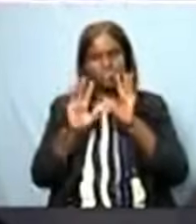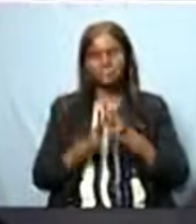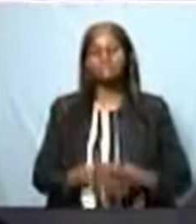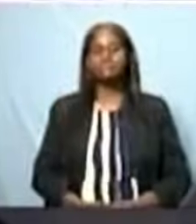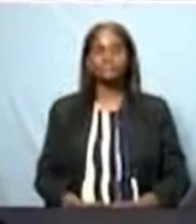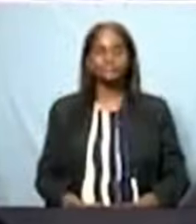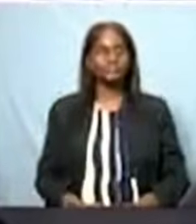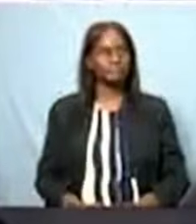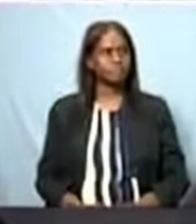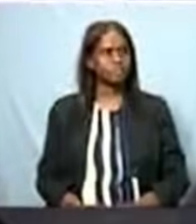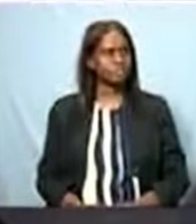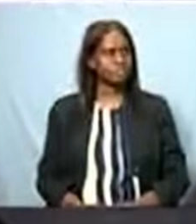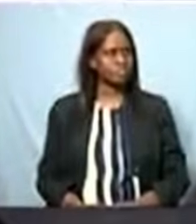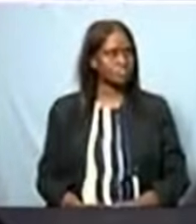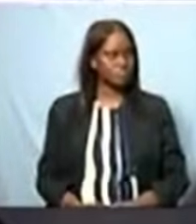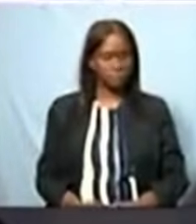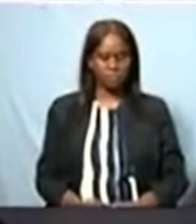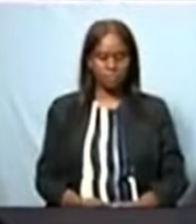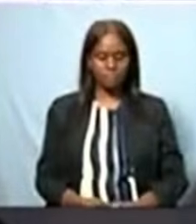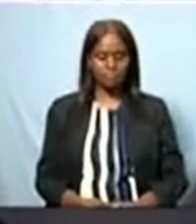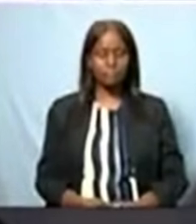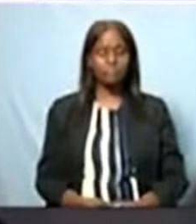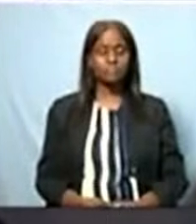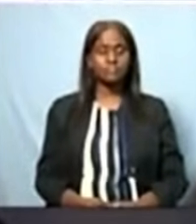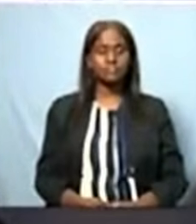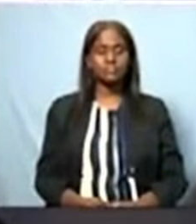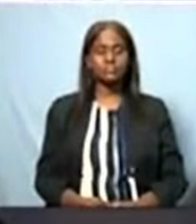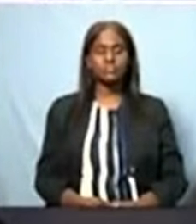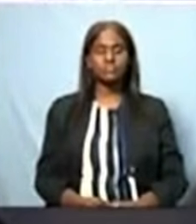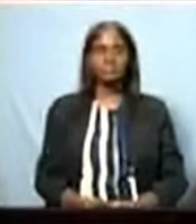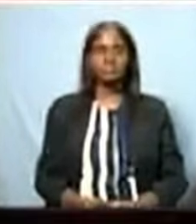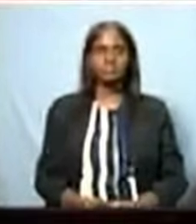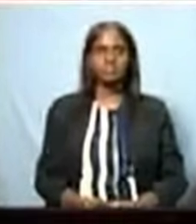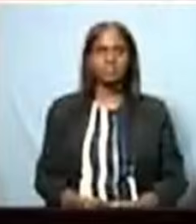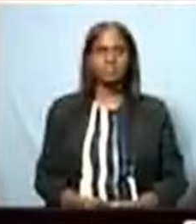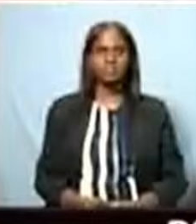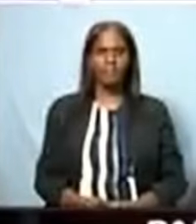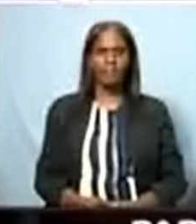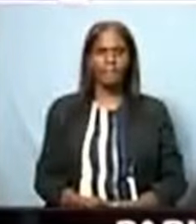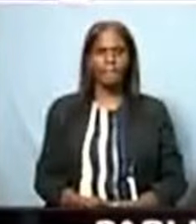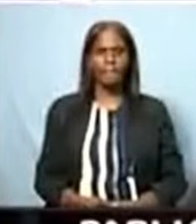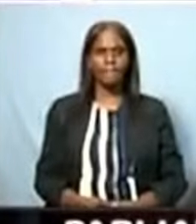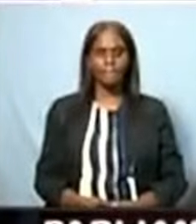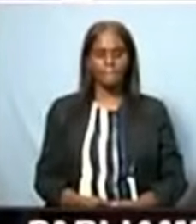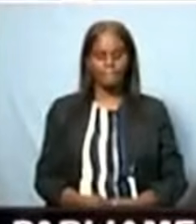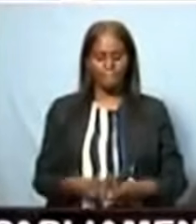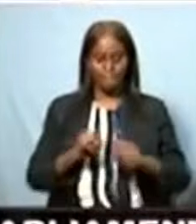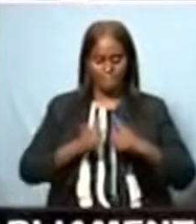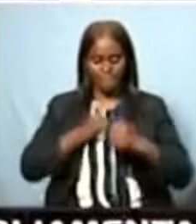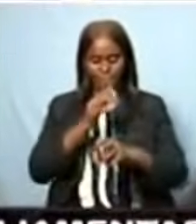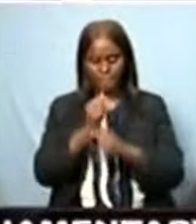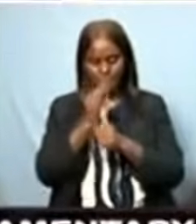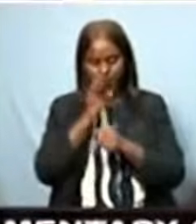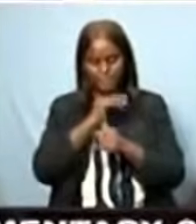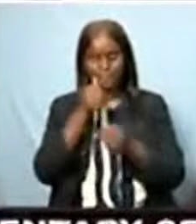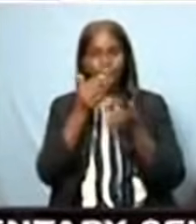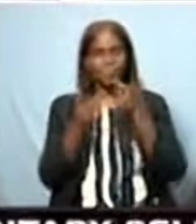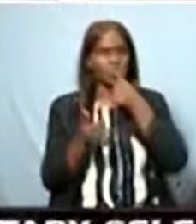definitely. Thank you, Chair. Having received the